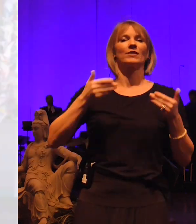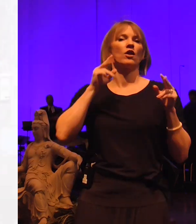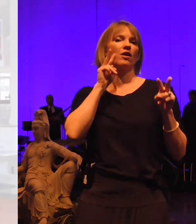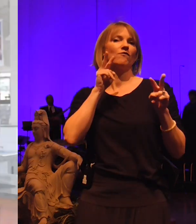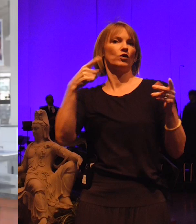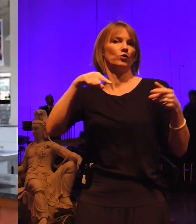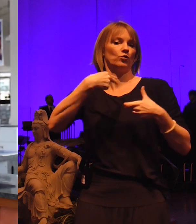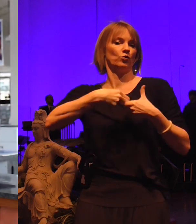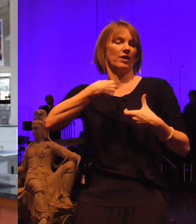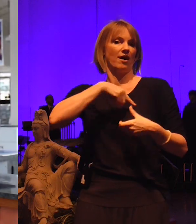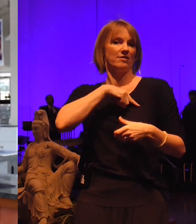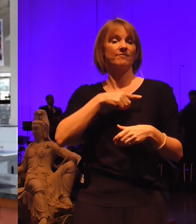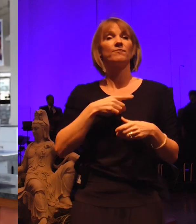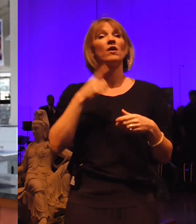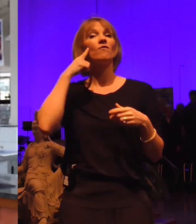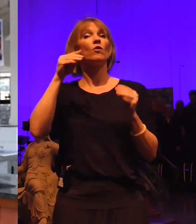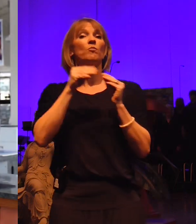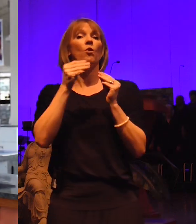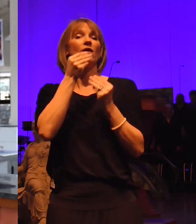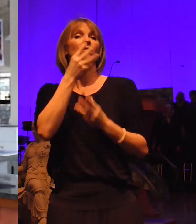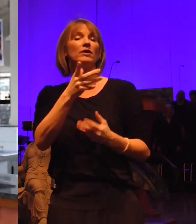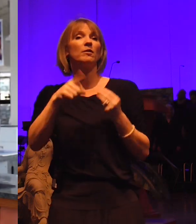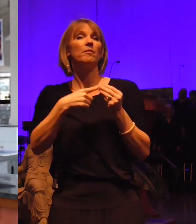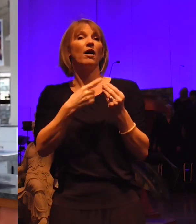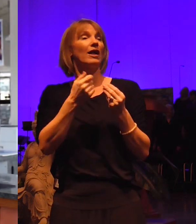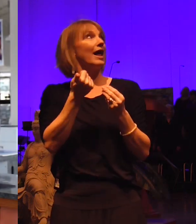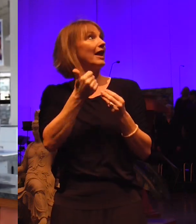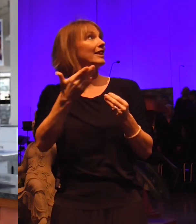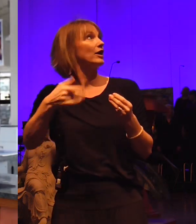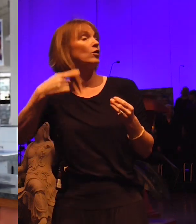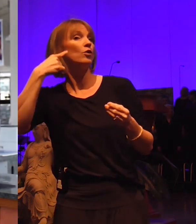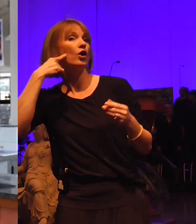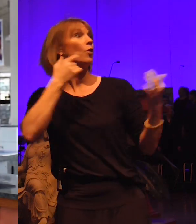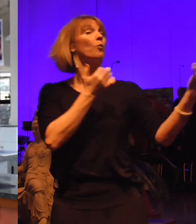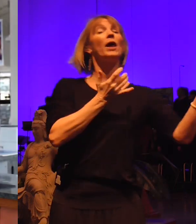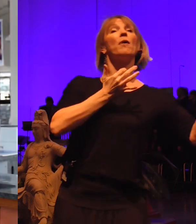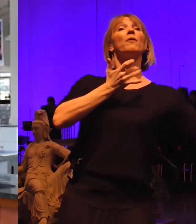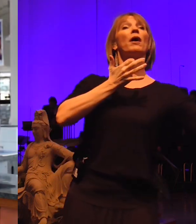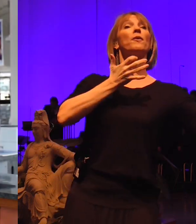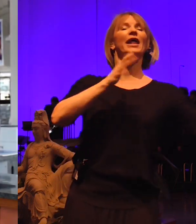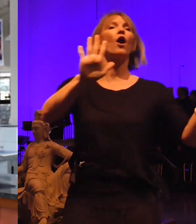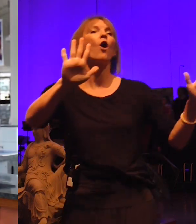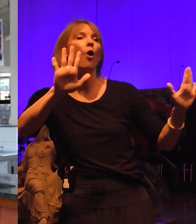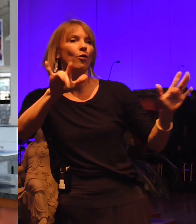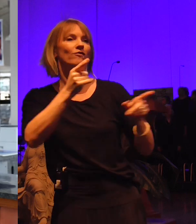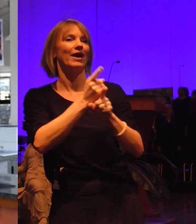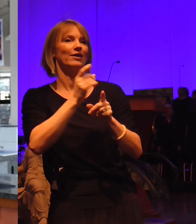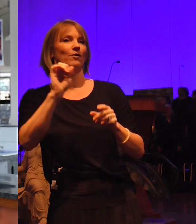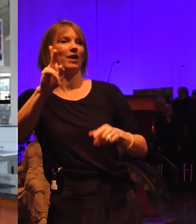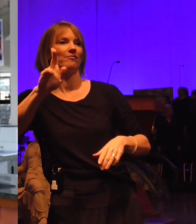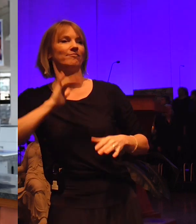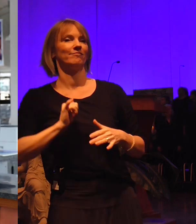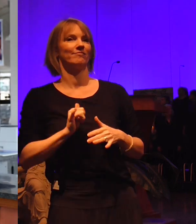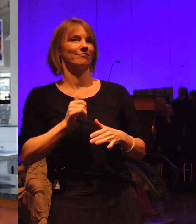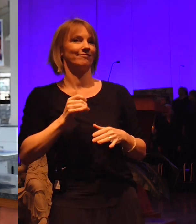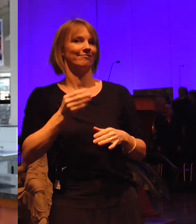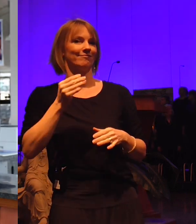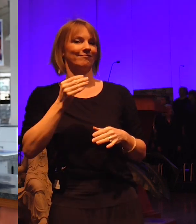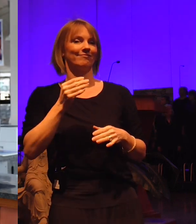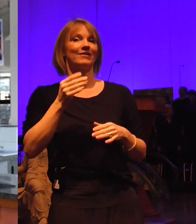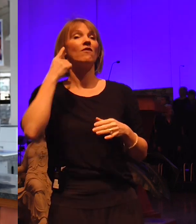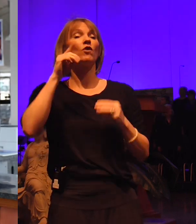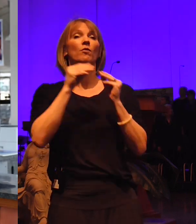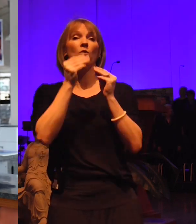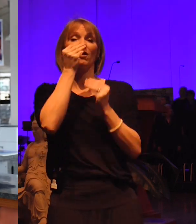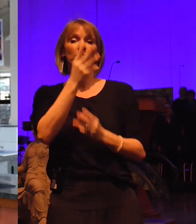us. For more information about anything you've heard... Oh yeah, okay. For more